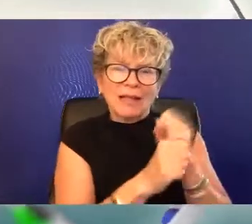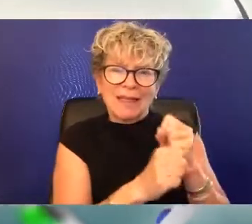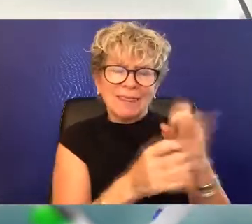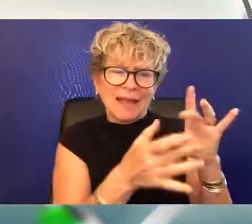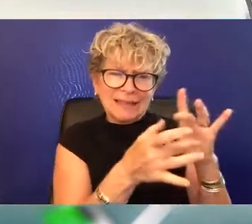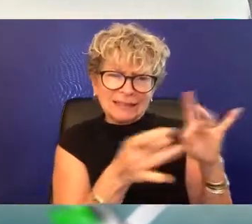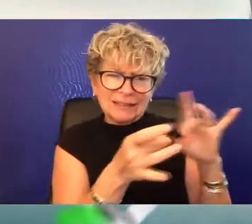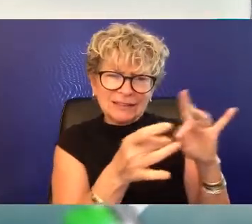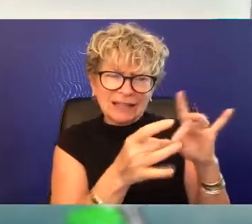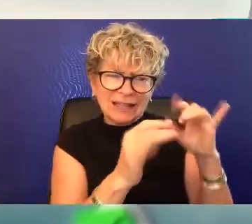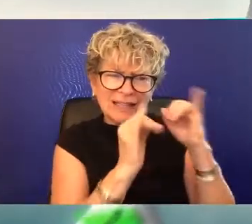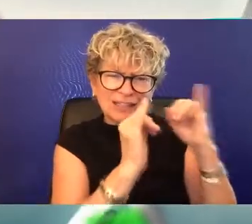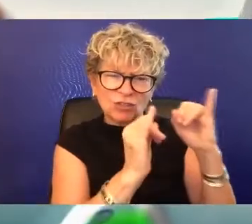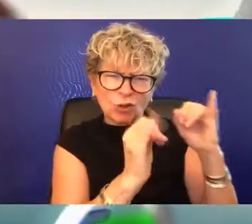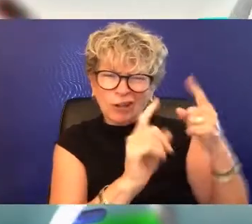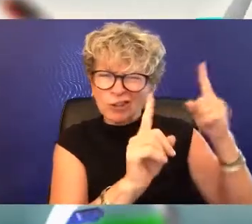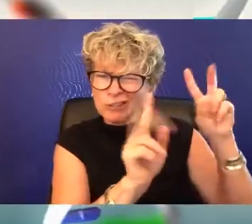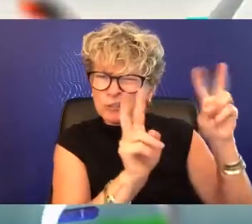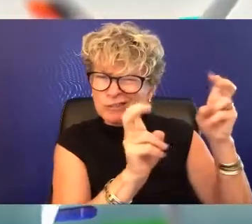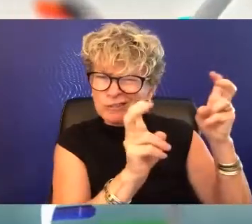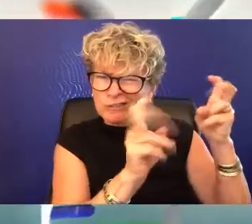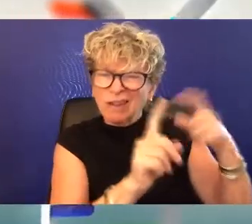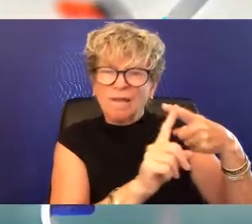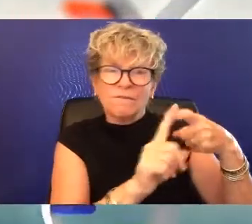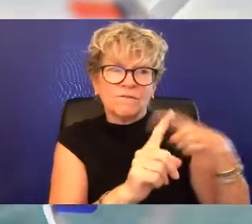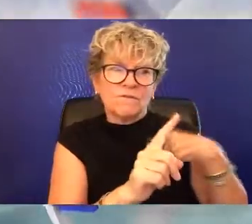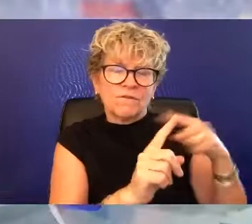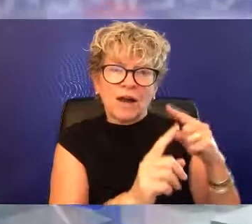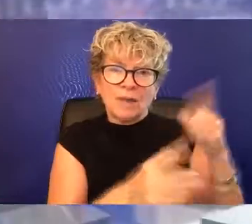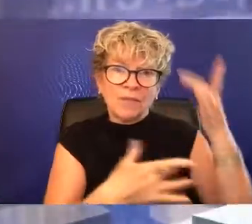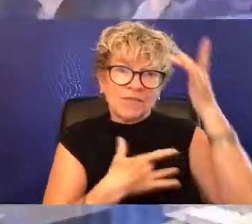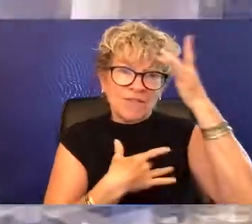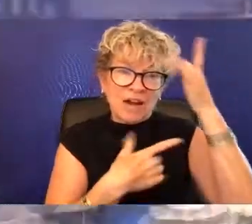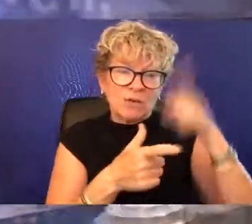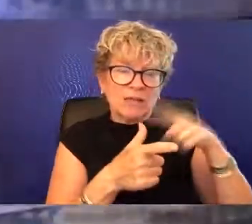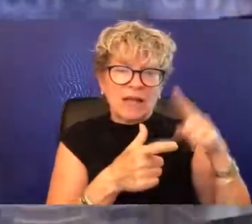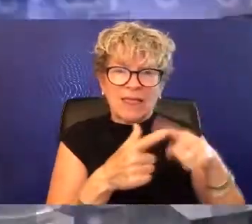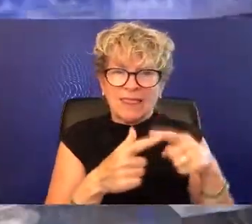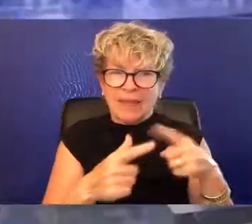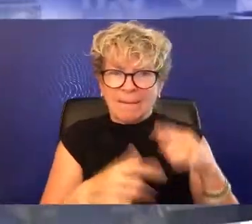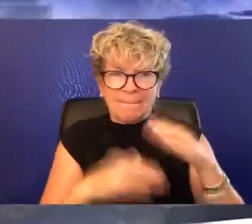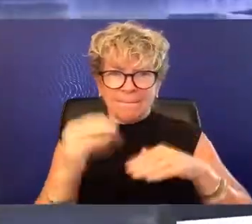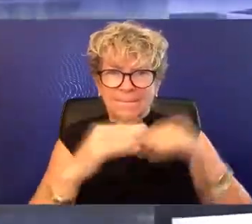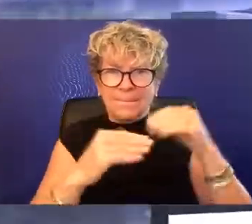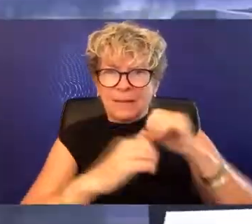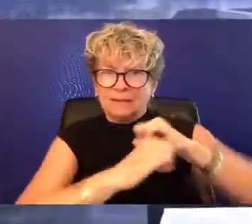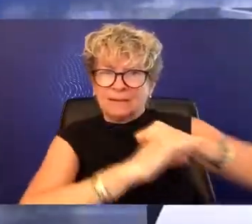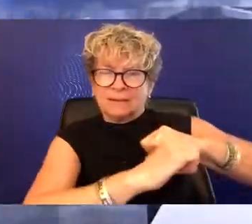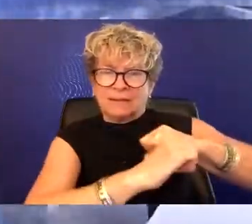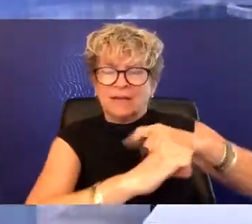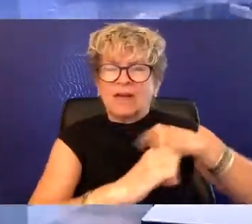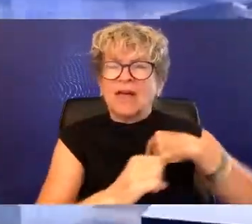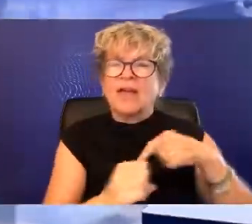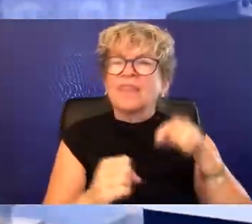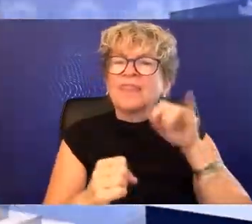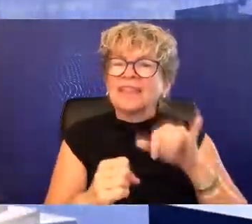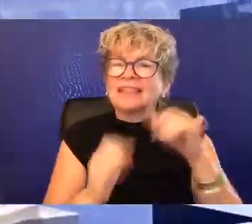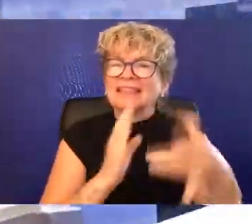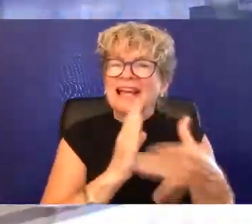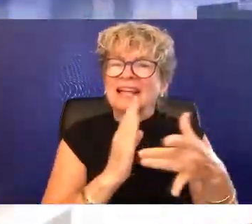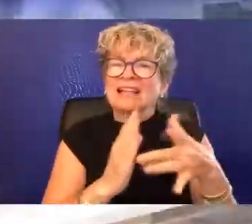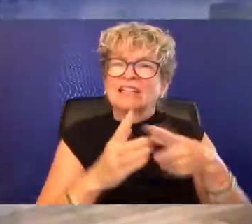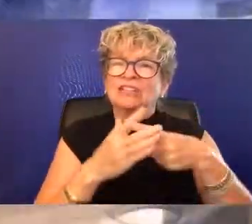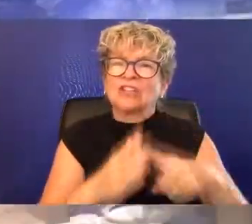to build the virus. Your body can take those instructions and build a defense against the virus. mRNA